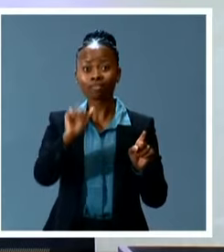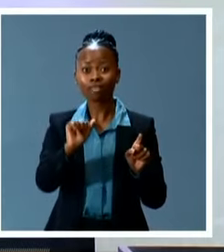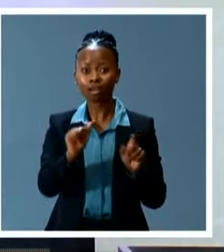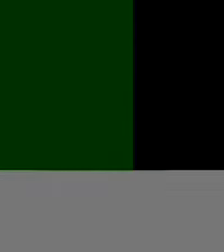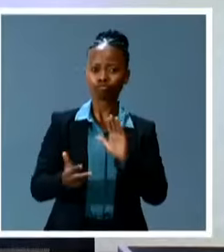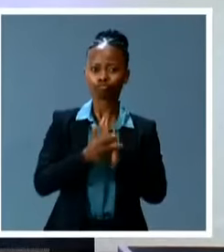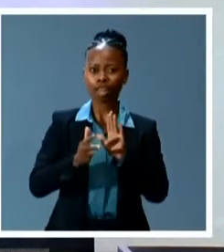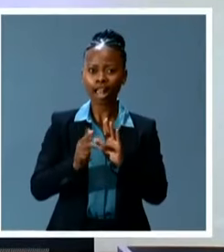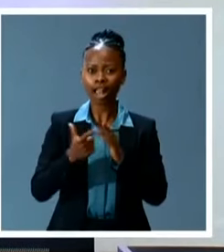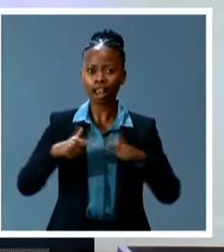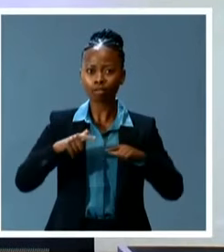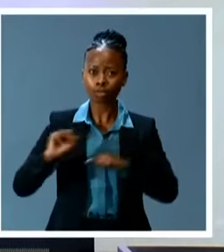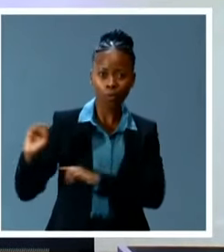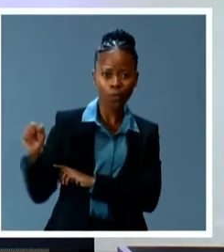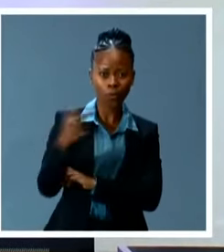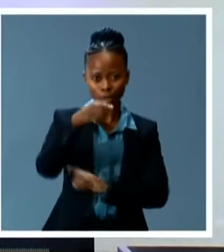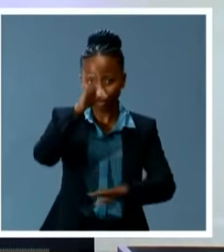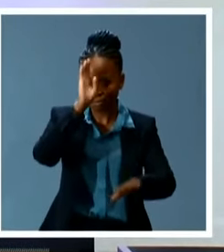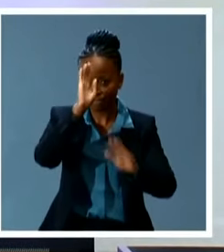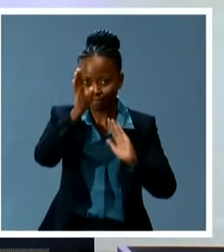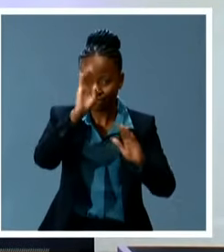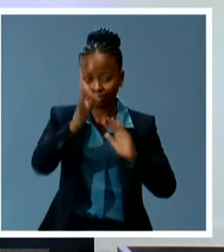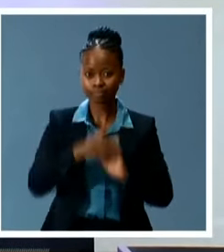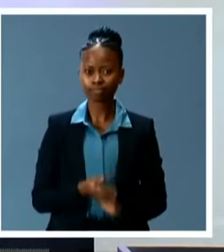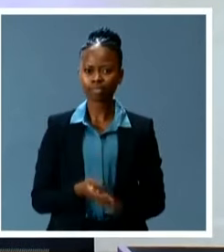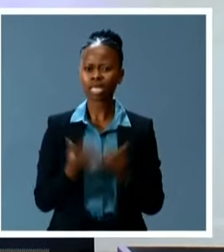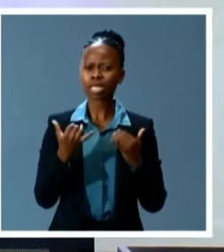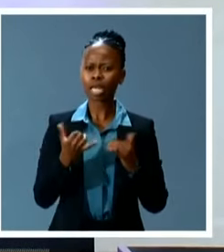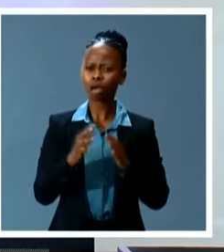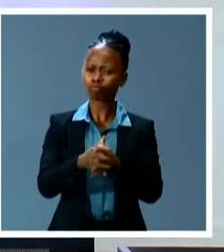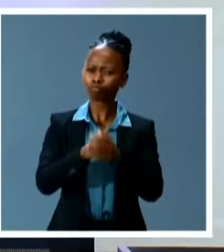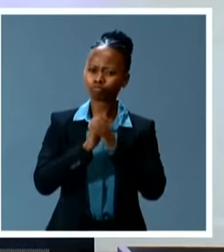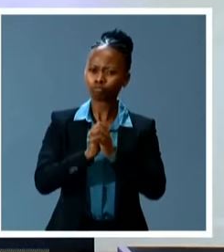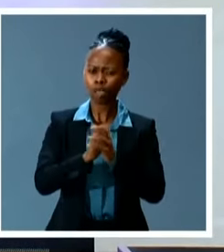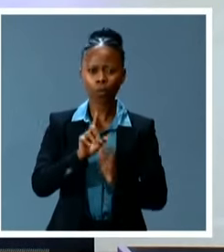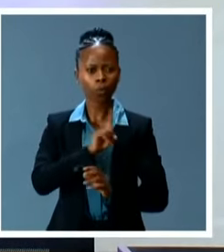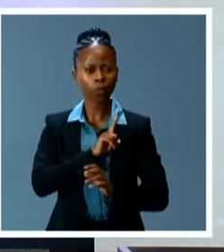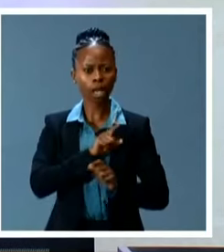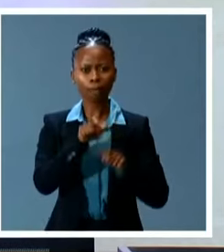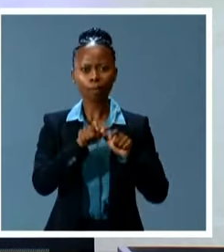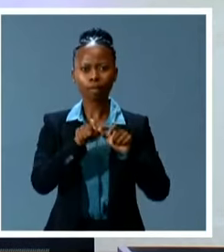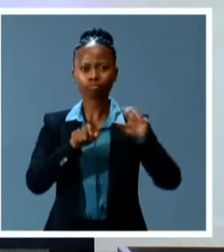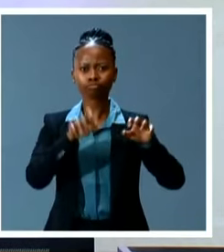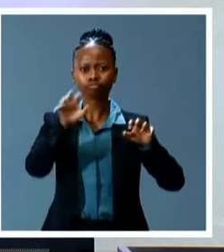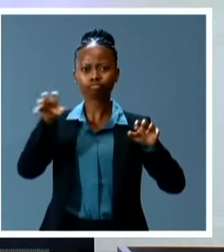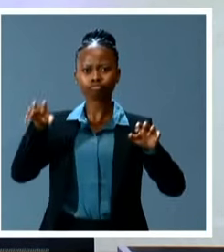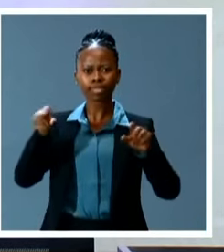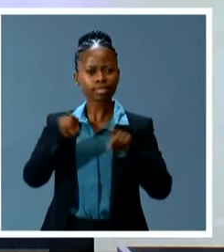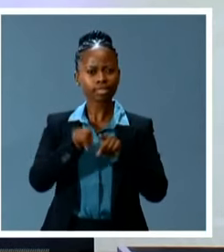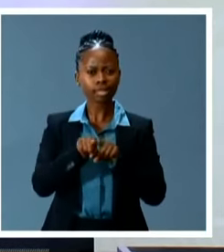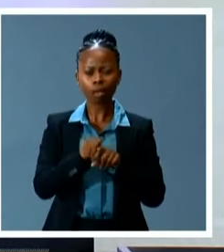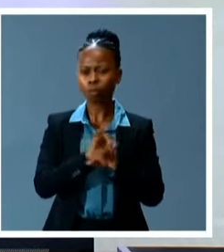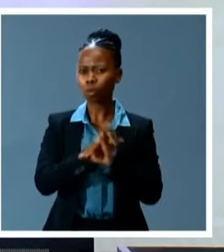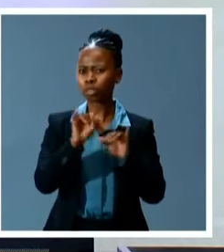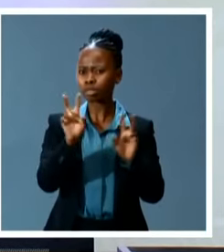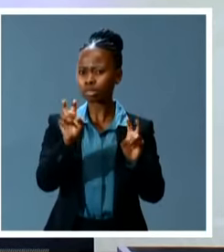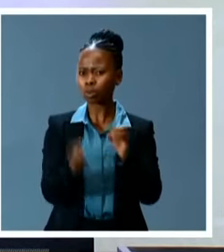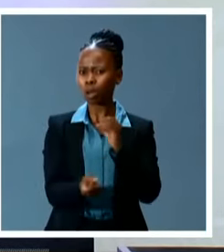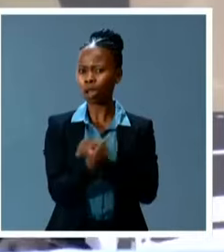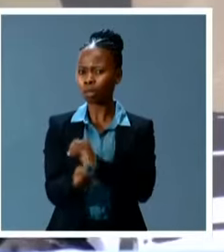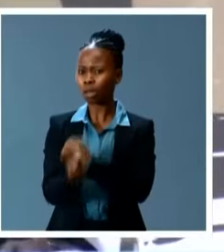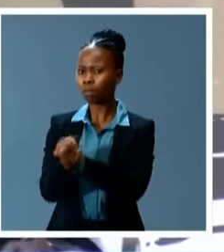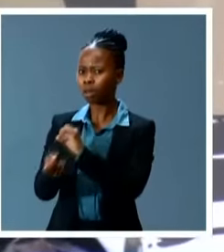as a statement of solidarity in times of dislocation, disruption, and rupture.